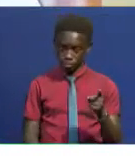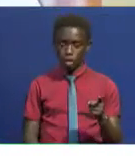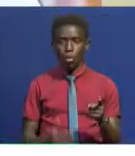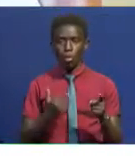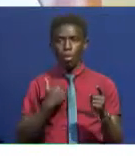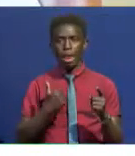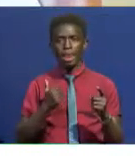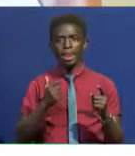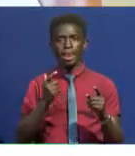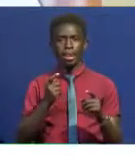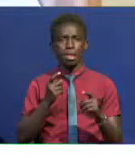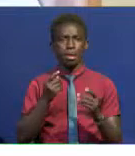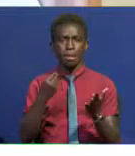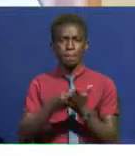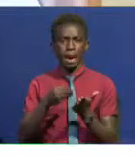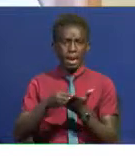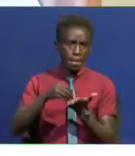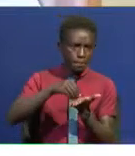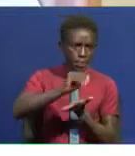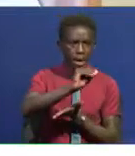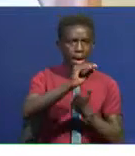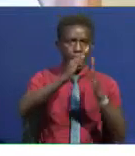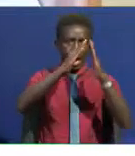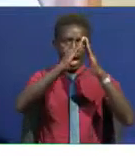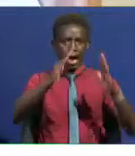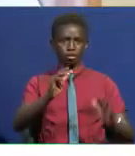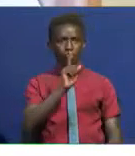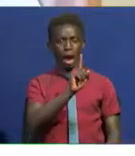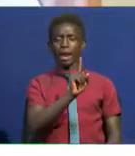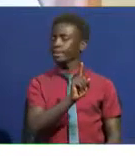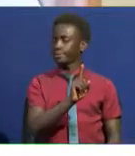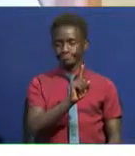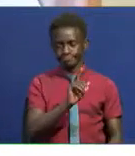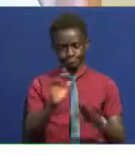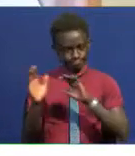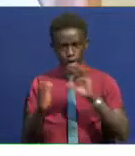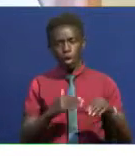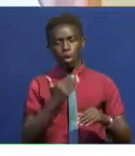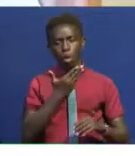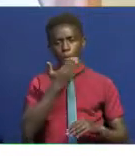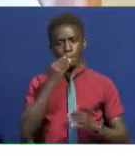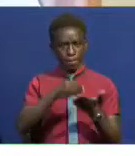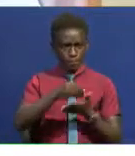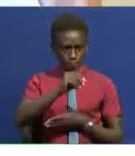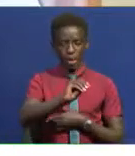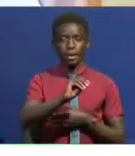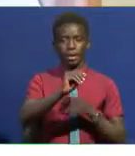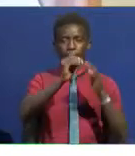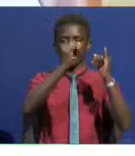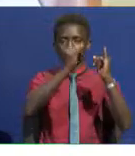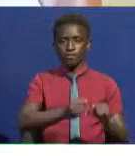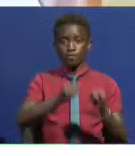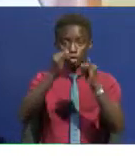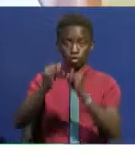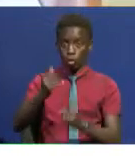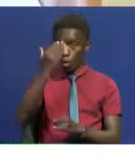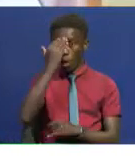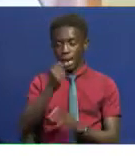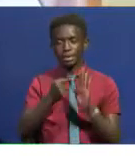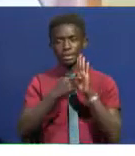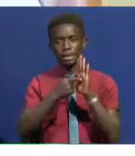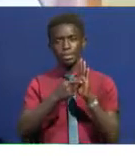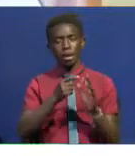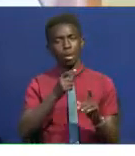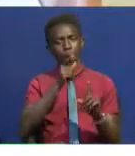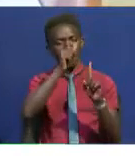into individual based, because you can imagine that person who has one child